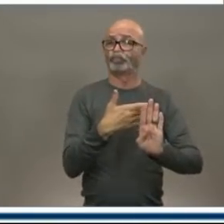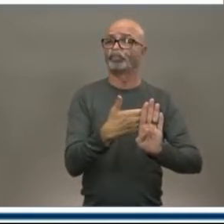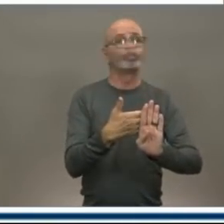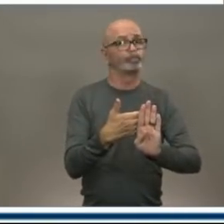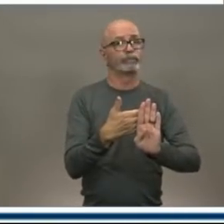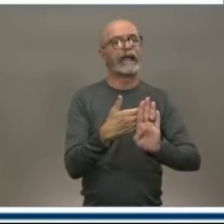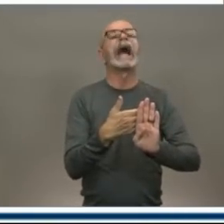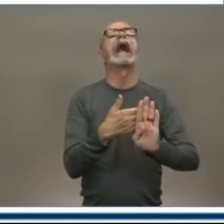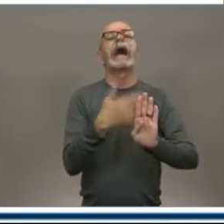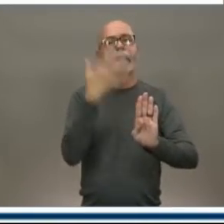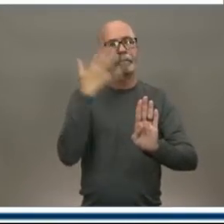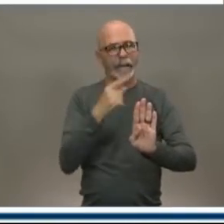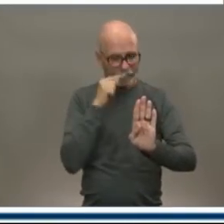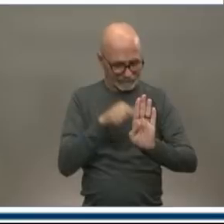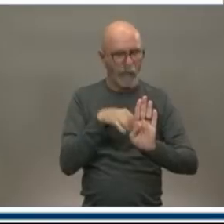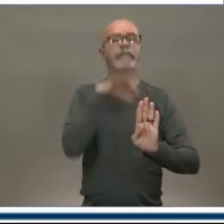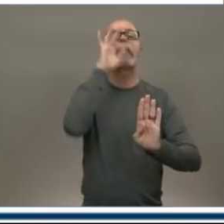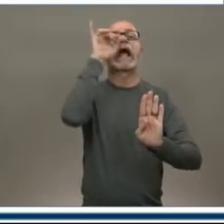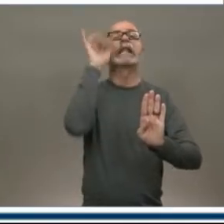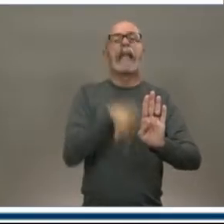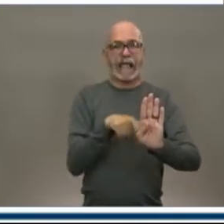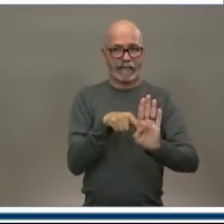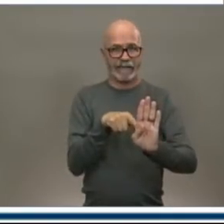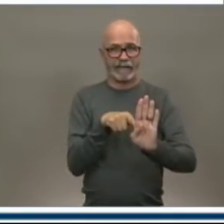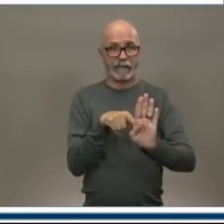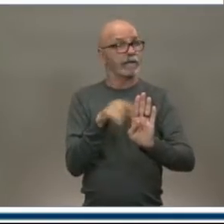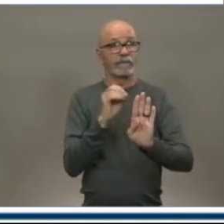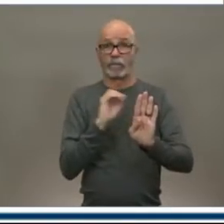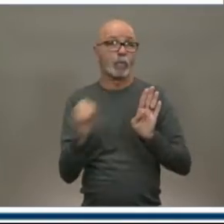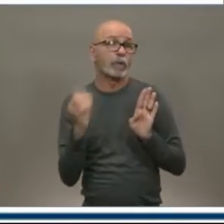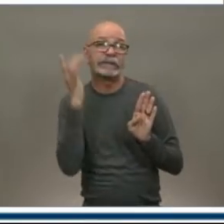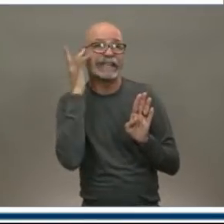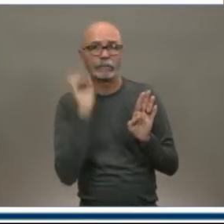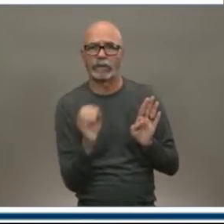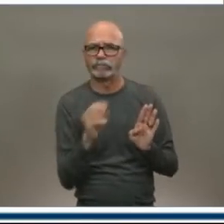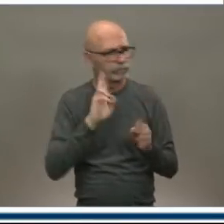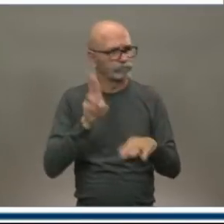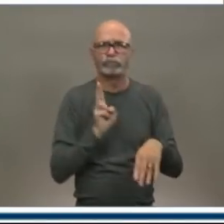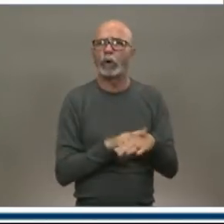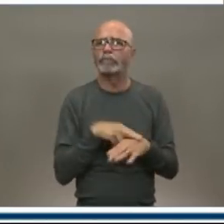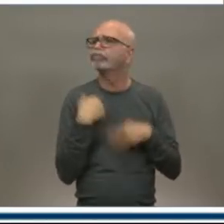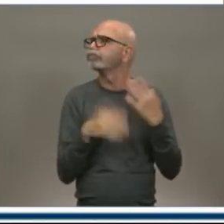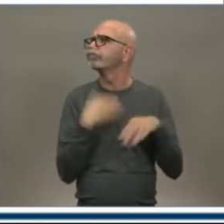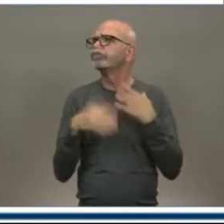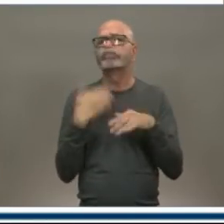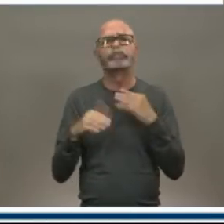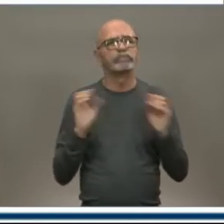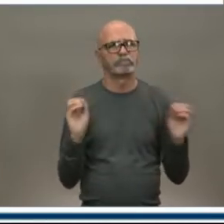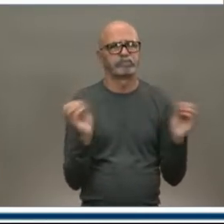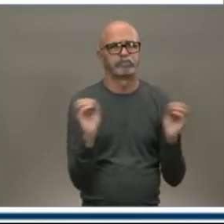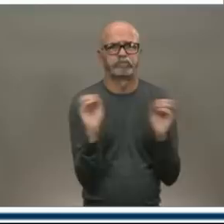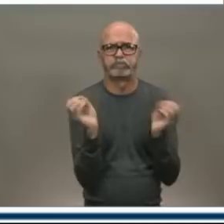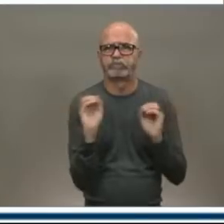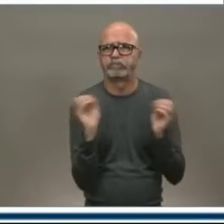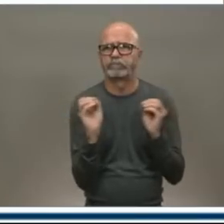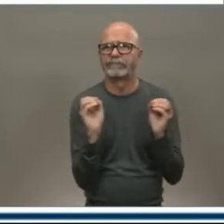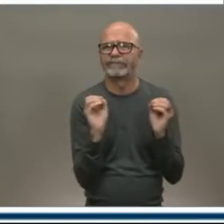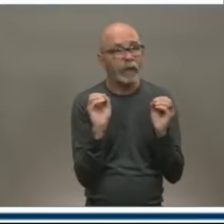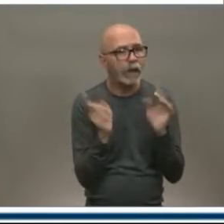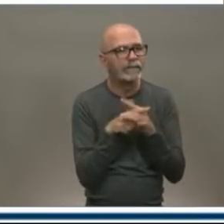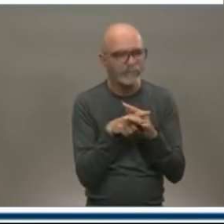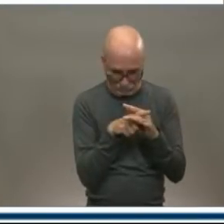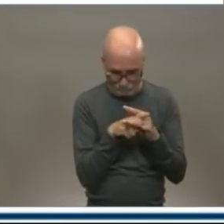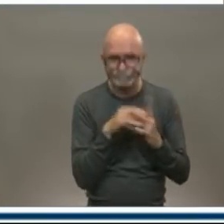do, going about our activities as normal. And then when we come across a circumstance that we're not able to